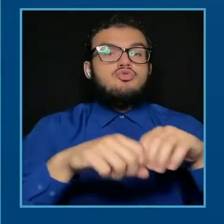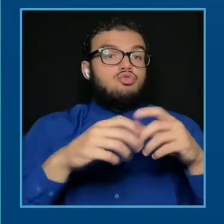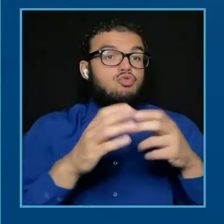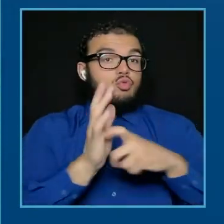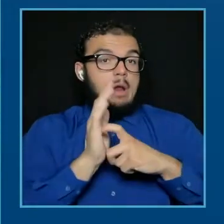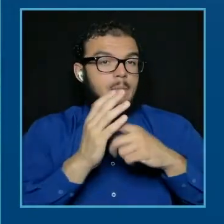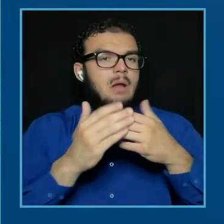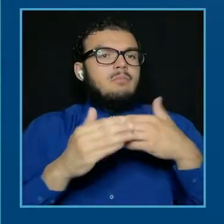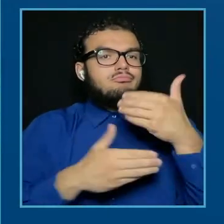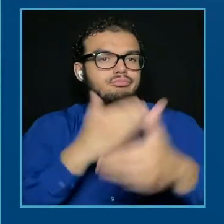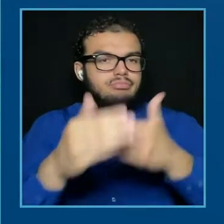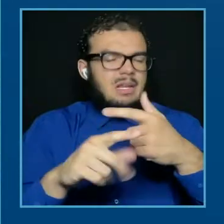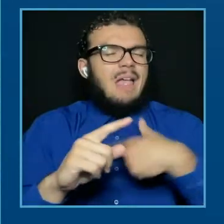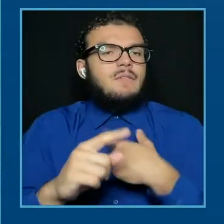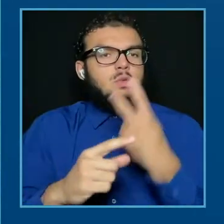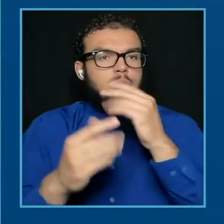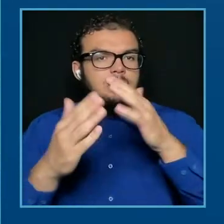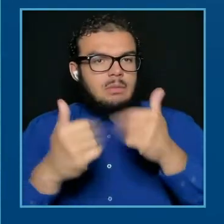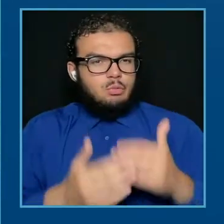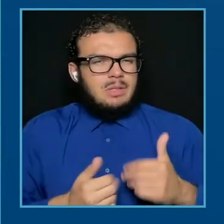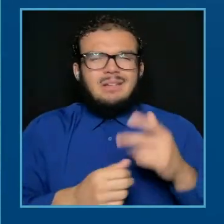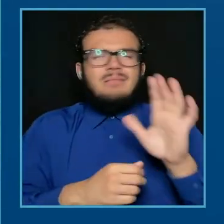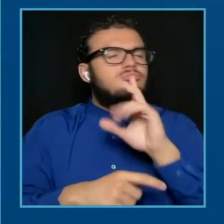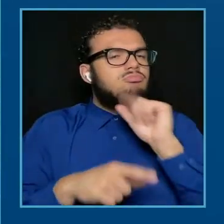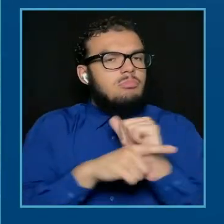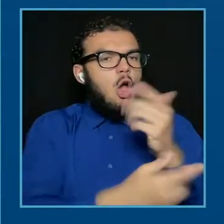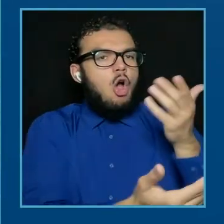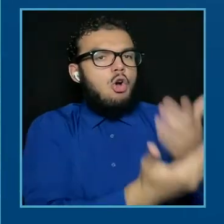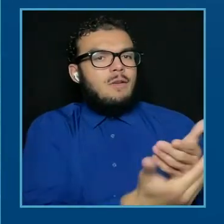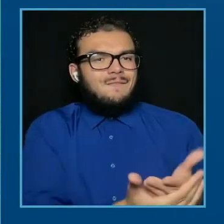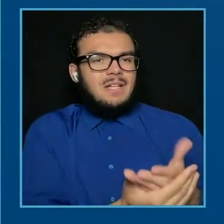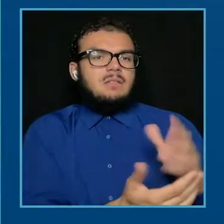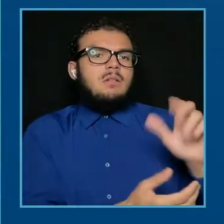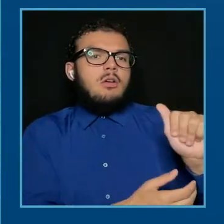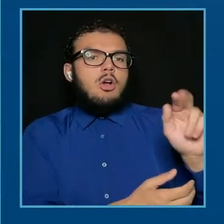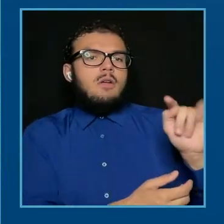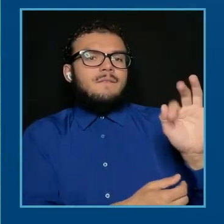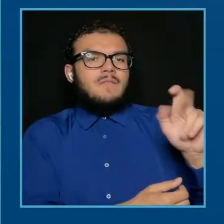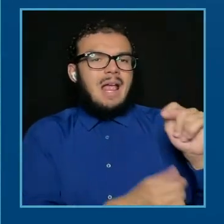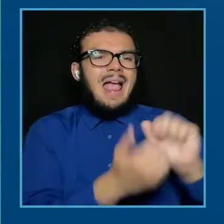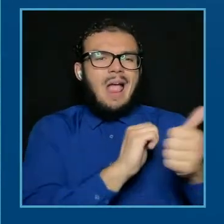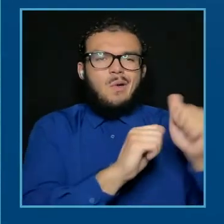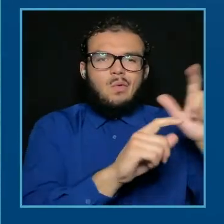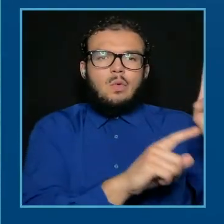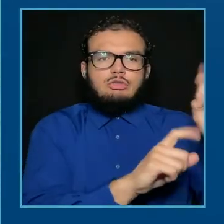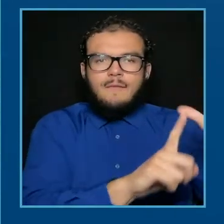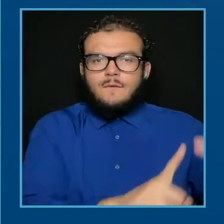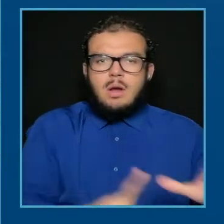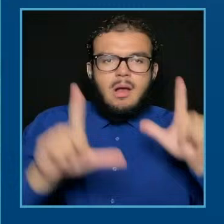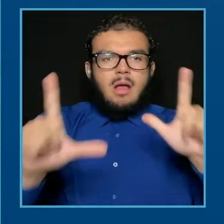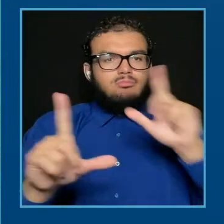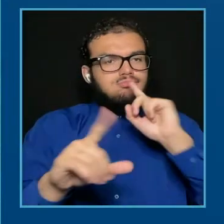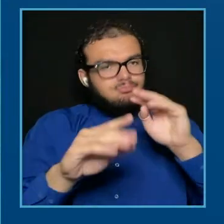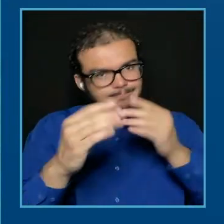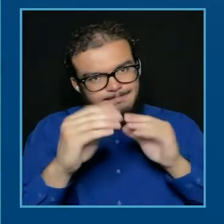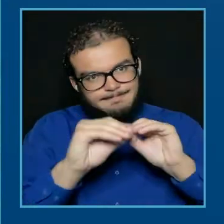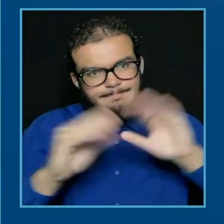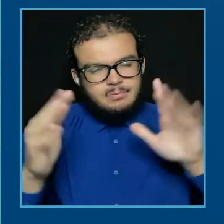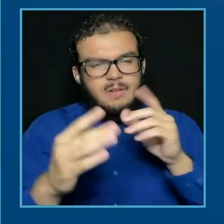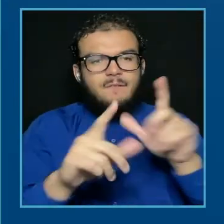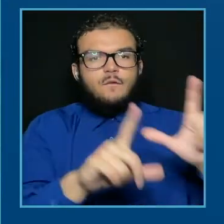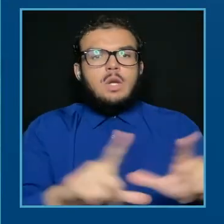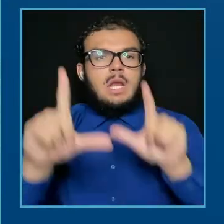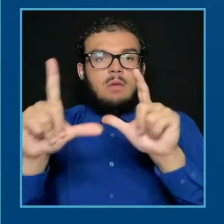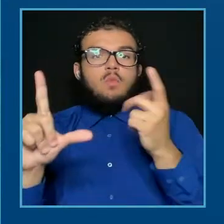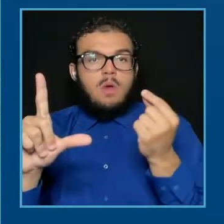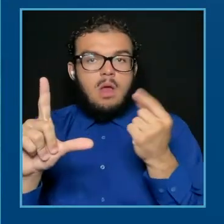votes and the votes be counted is an artifact of the way the questions were framed, because they were expressly framed as